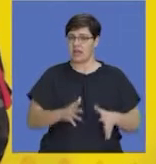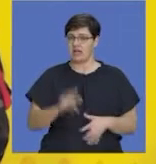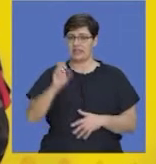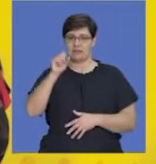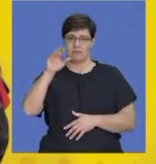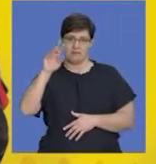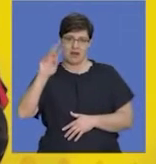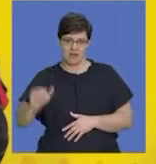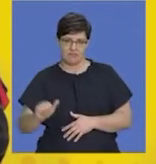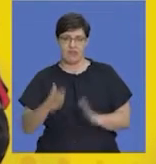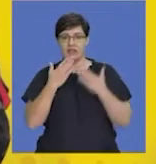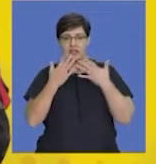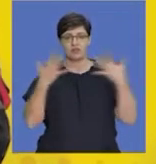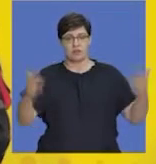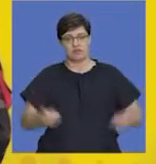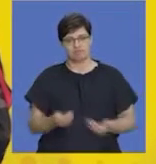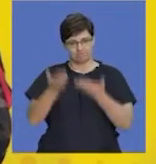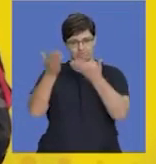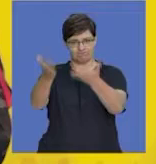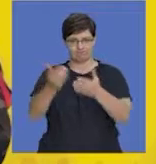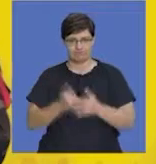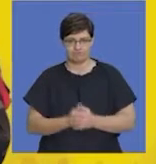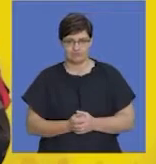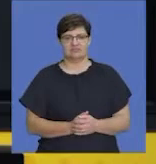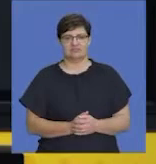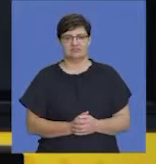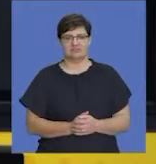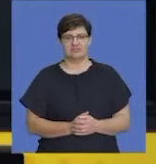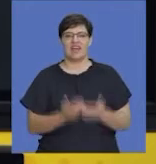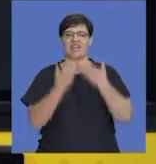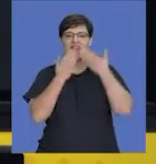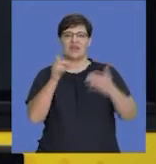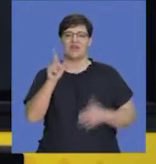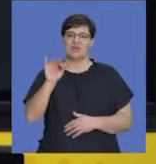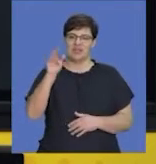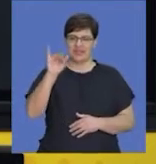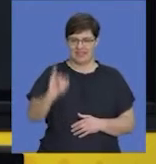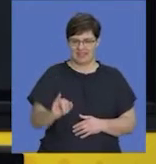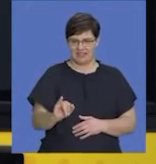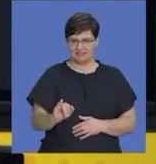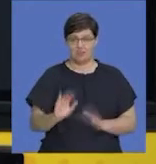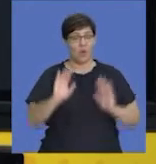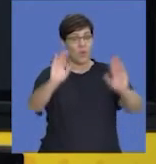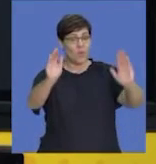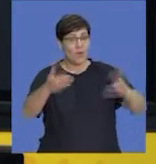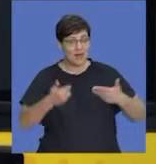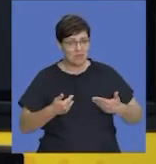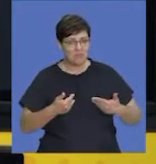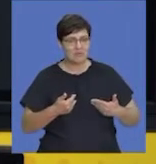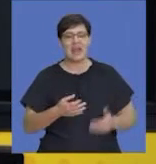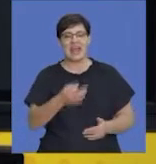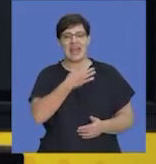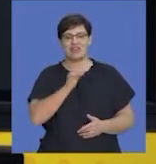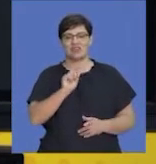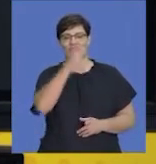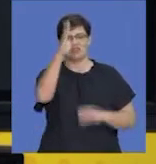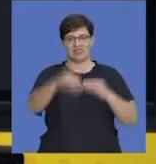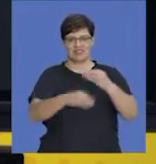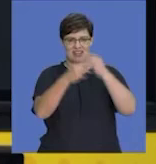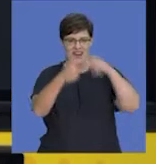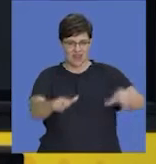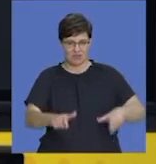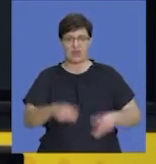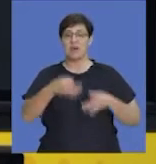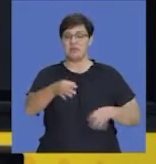Seema. Thank you so much, guys, and over to you. Thank you, Luni. Welcome, guys, to the English First Additional Language Paper